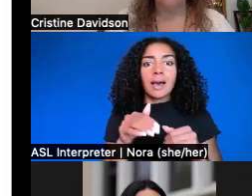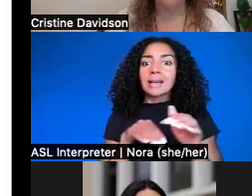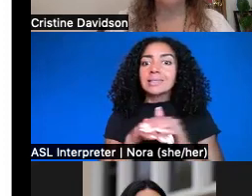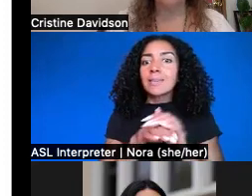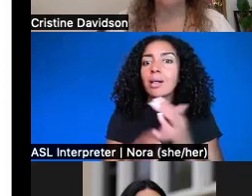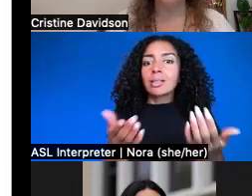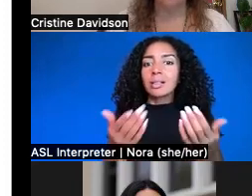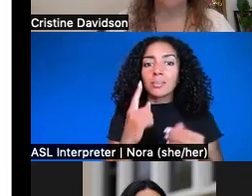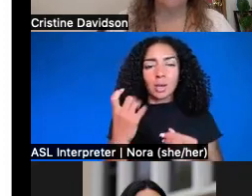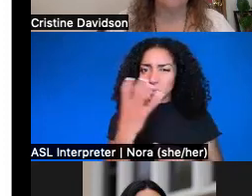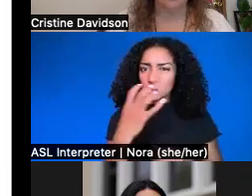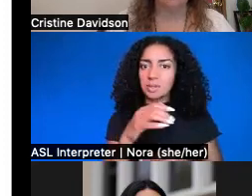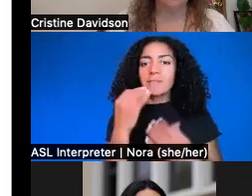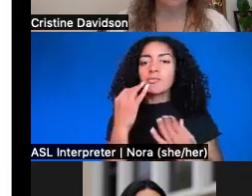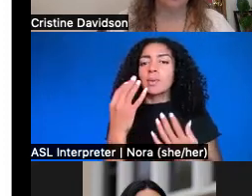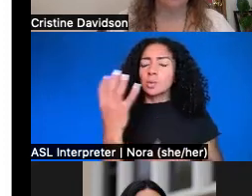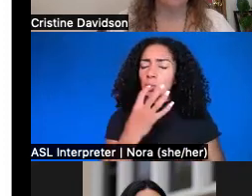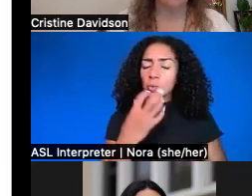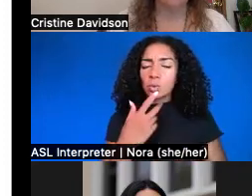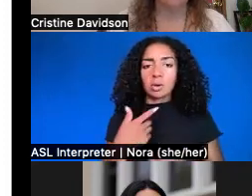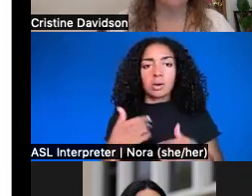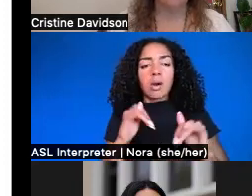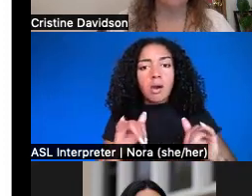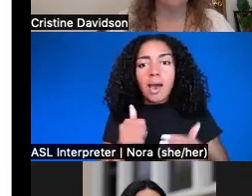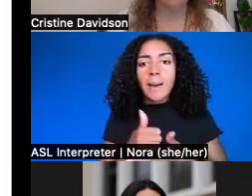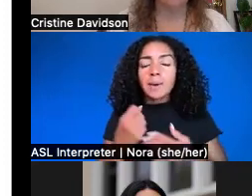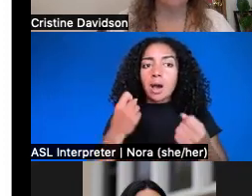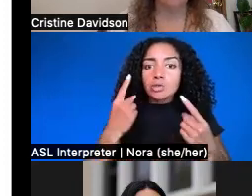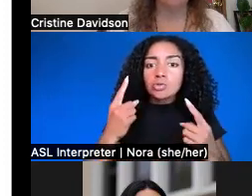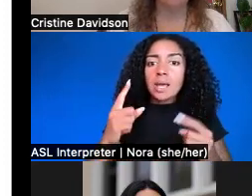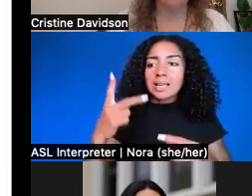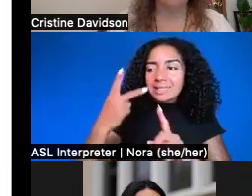Yeah, you'll know when it's time to